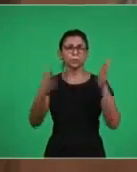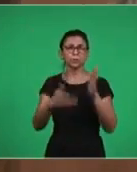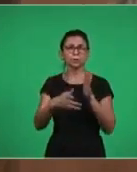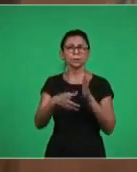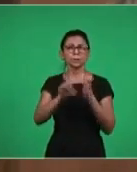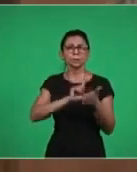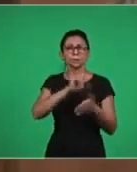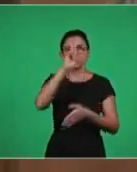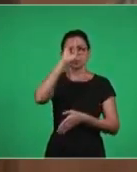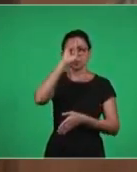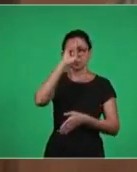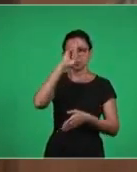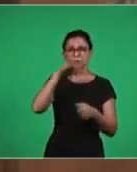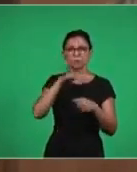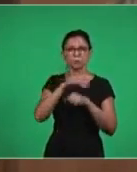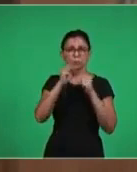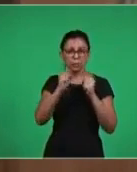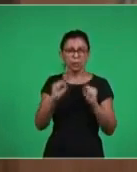Before midnight.